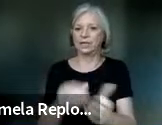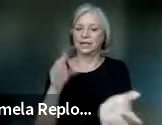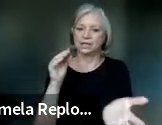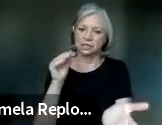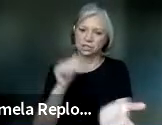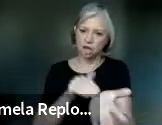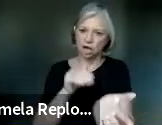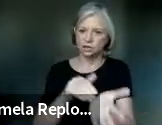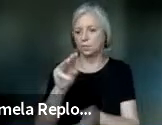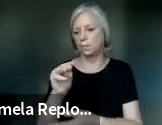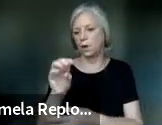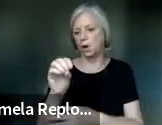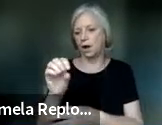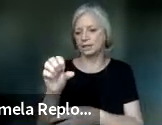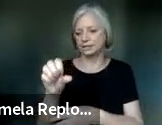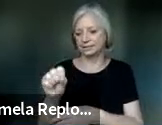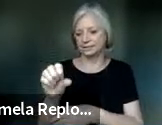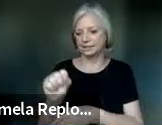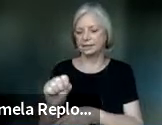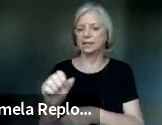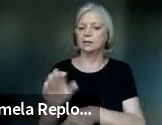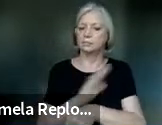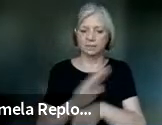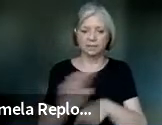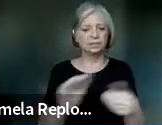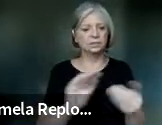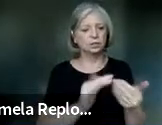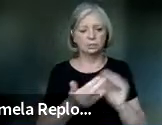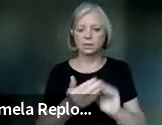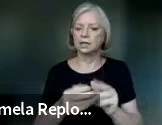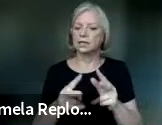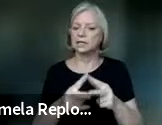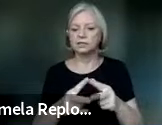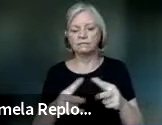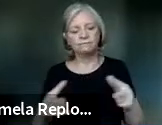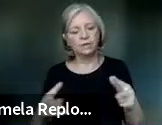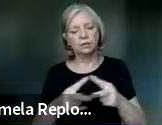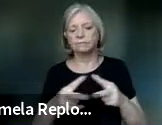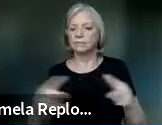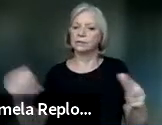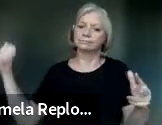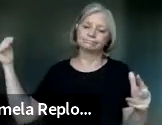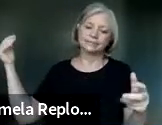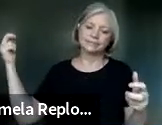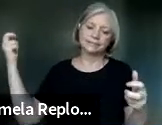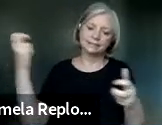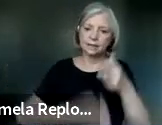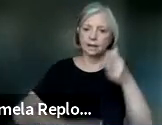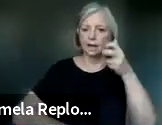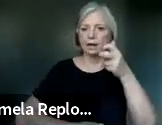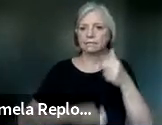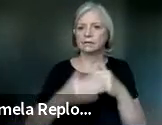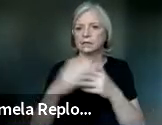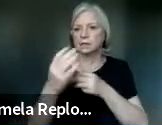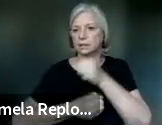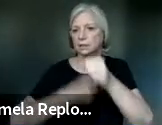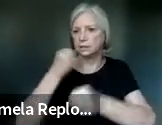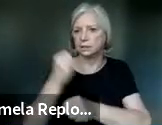community. I know that this has been an extremely tough year and a half on the business